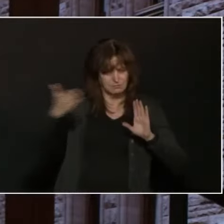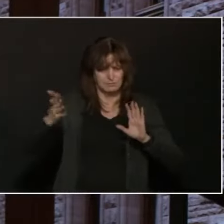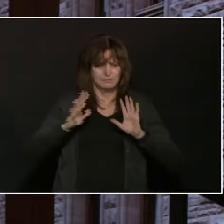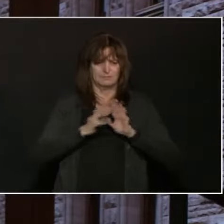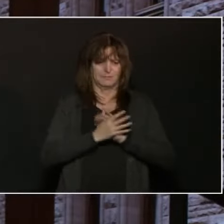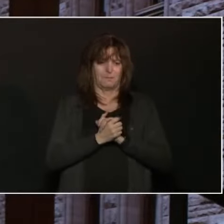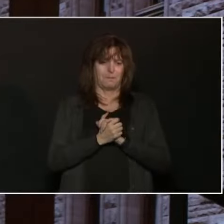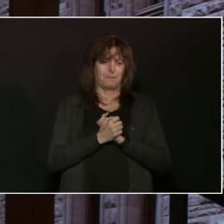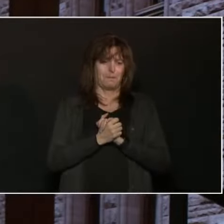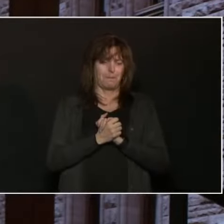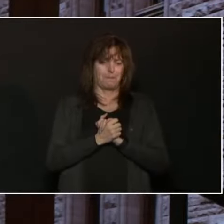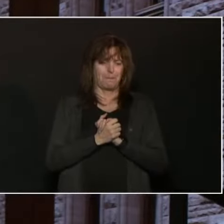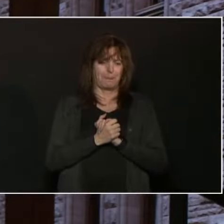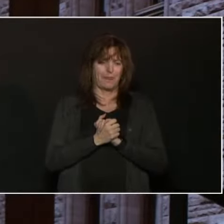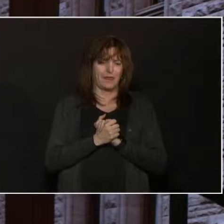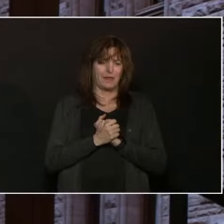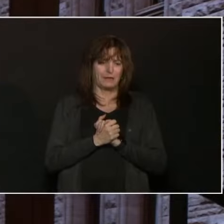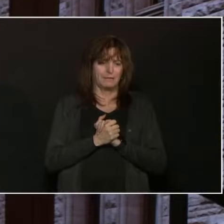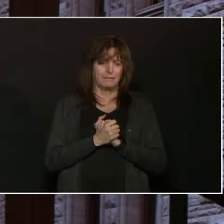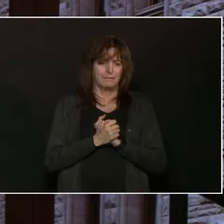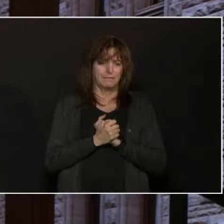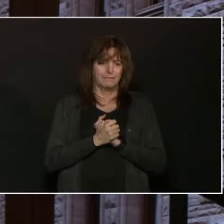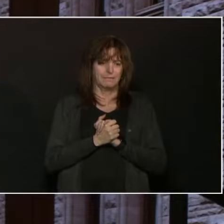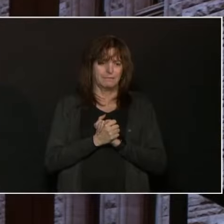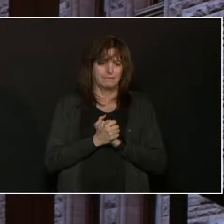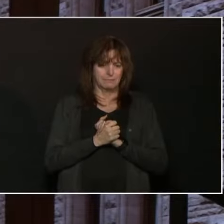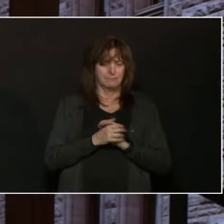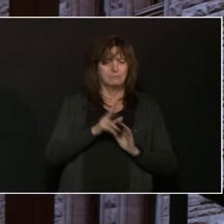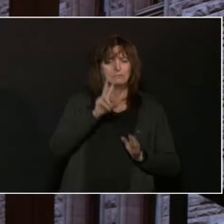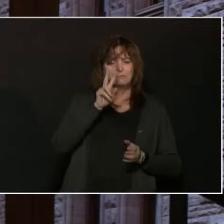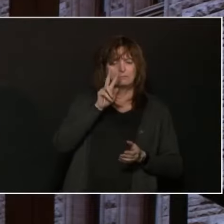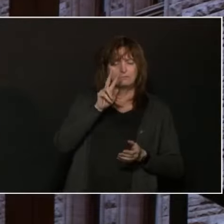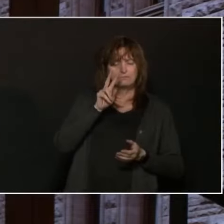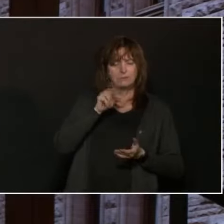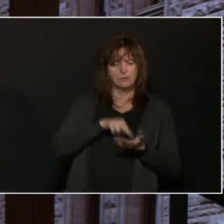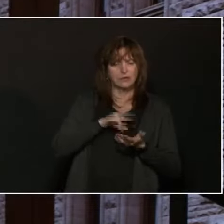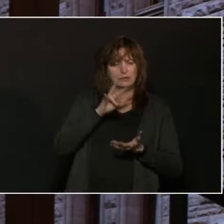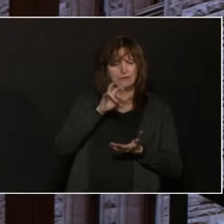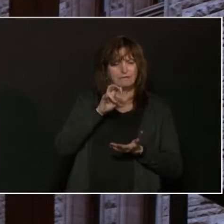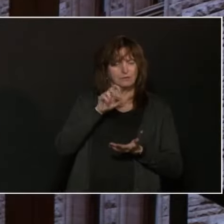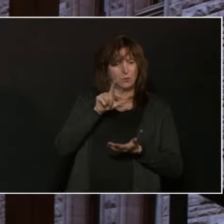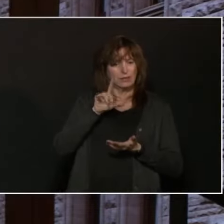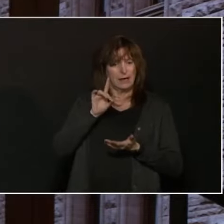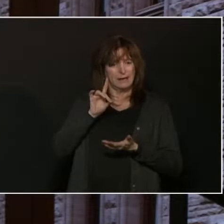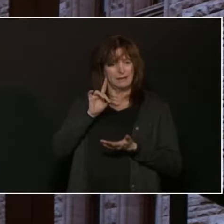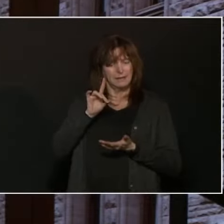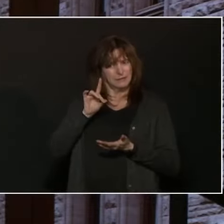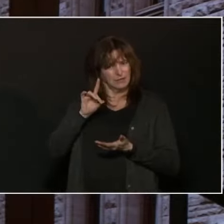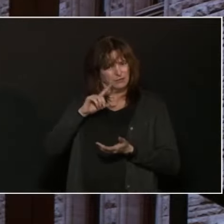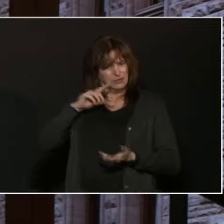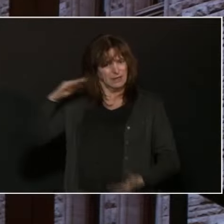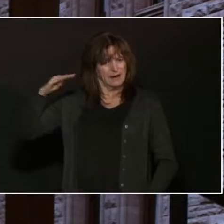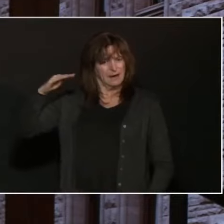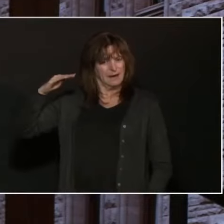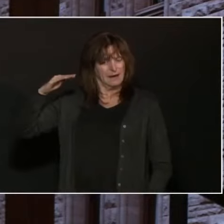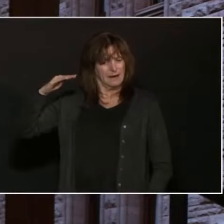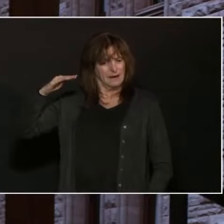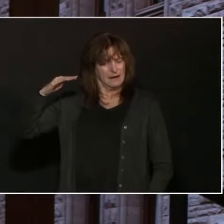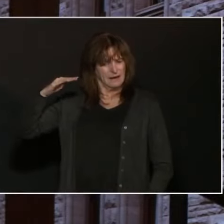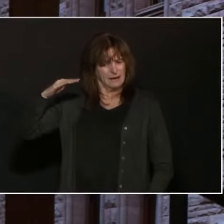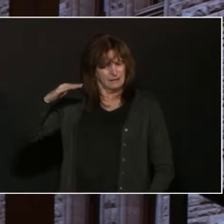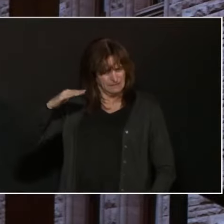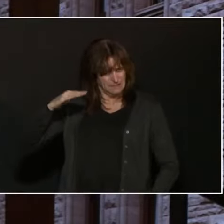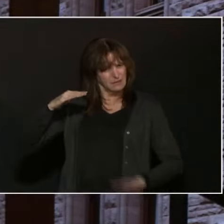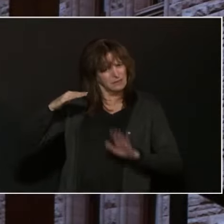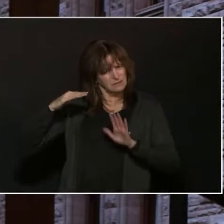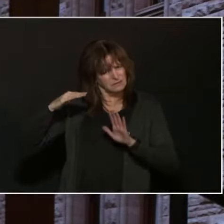2,128, and that's down from 2,751. So that's a significant drop. And today we recorded